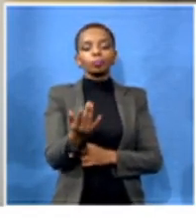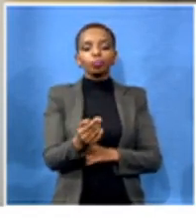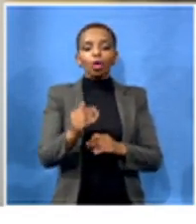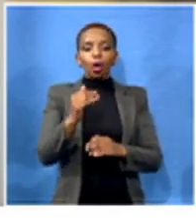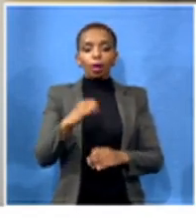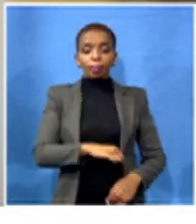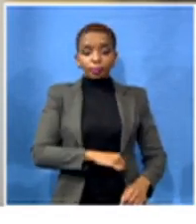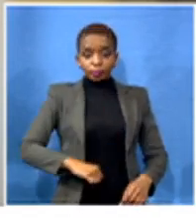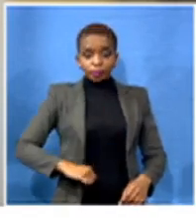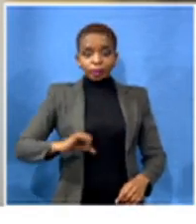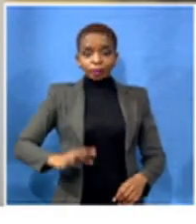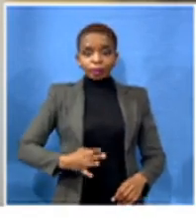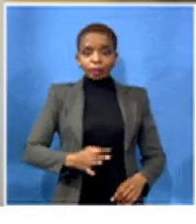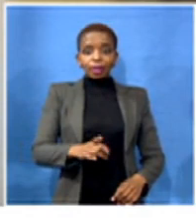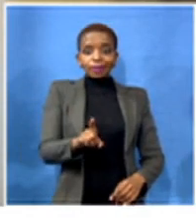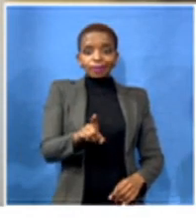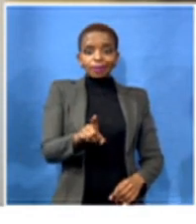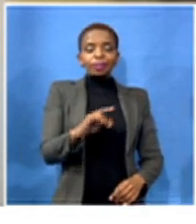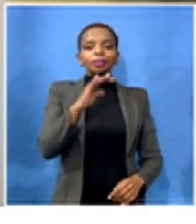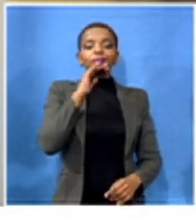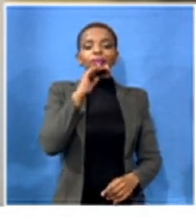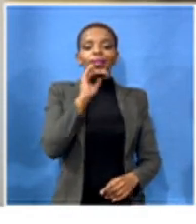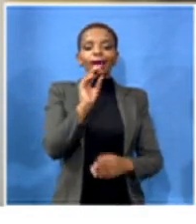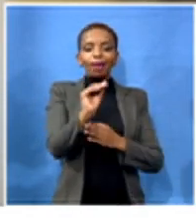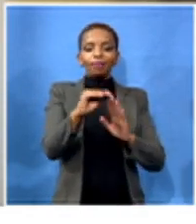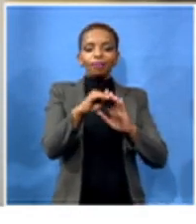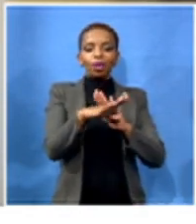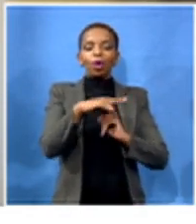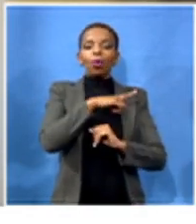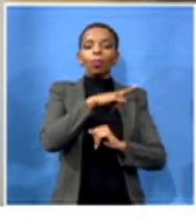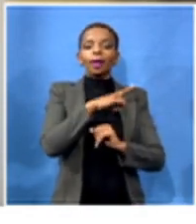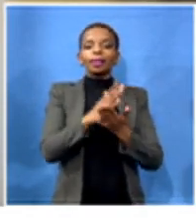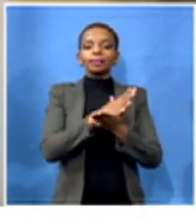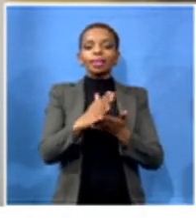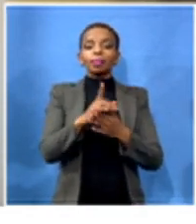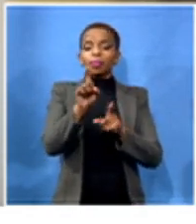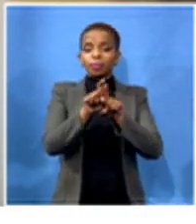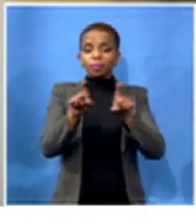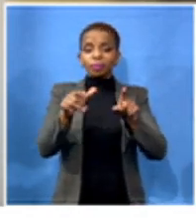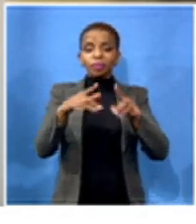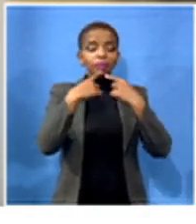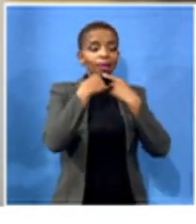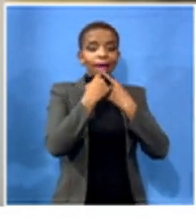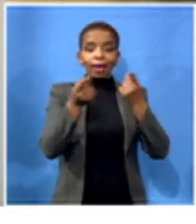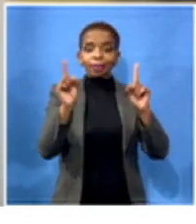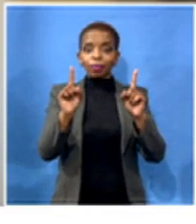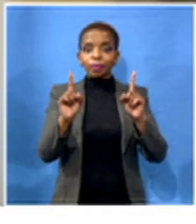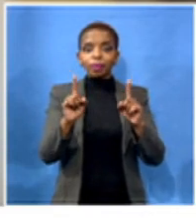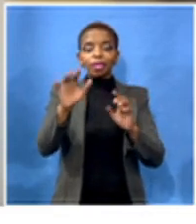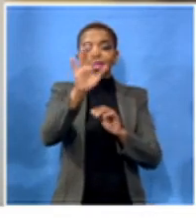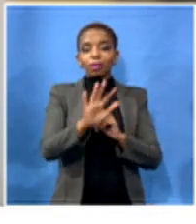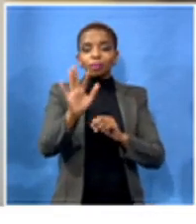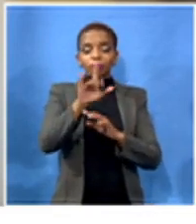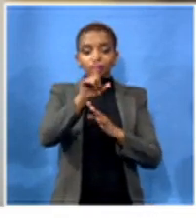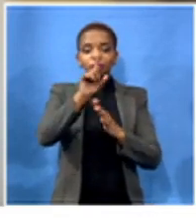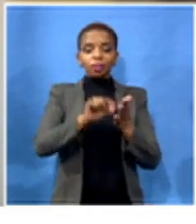procedures. One, because deliberately some of the schemes on the back of what government announced around electives, some took a